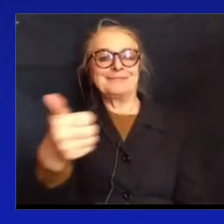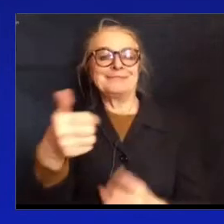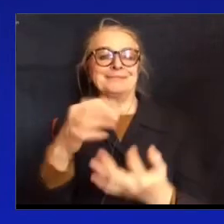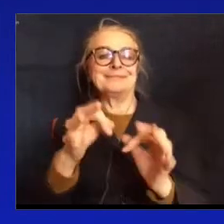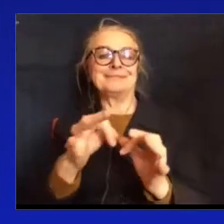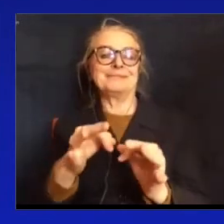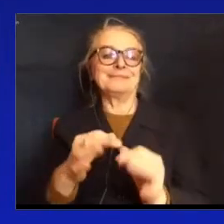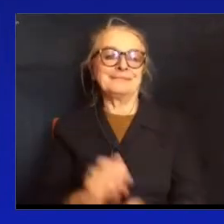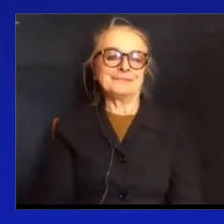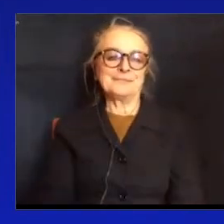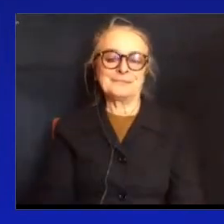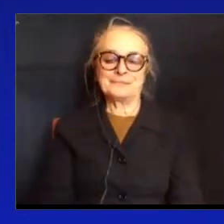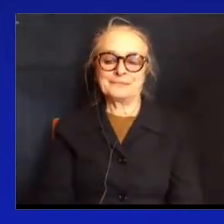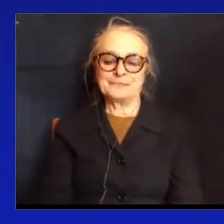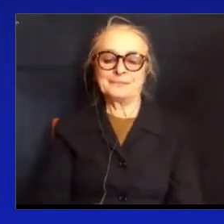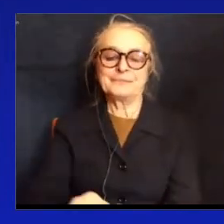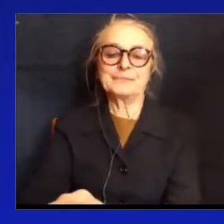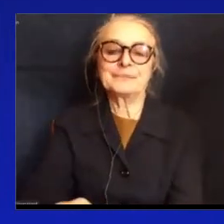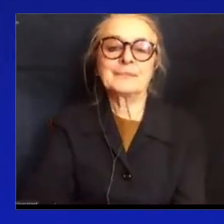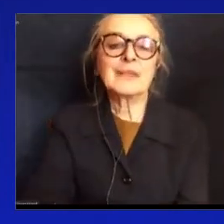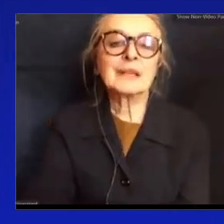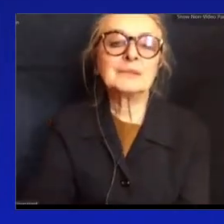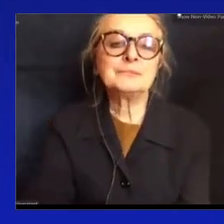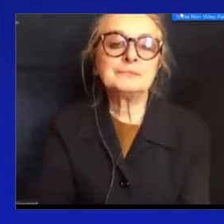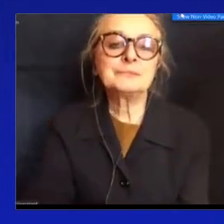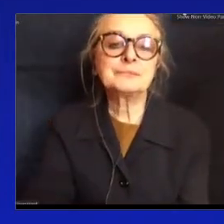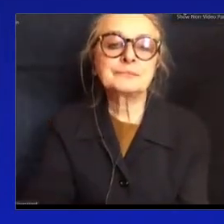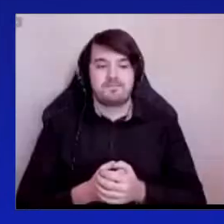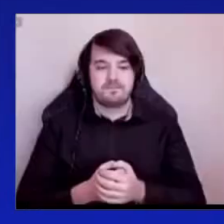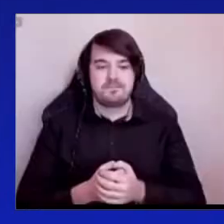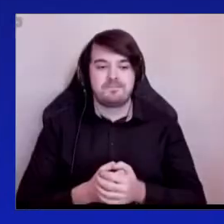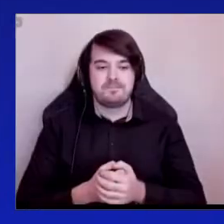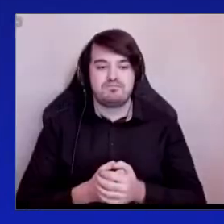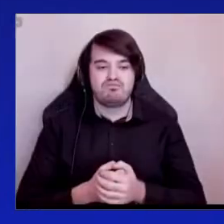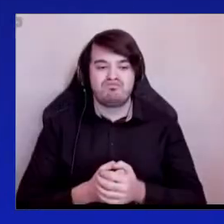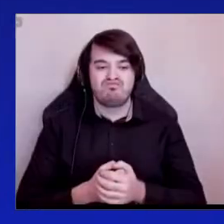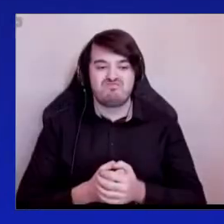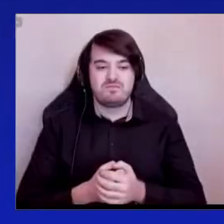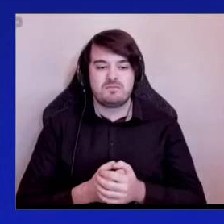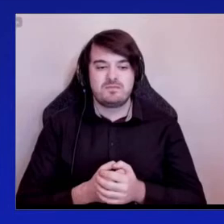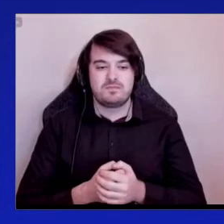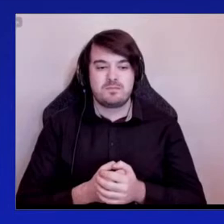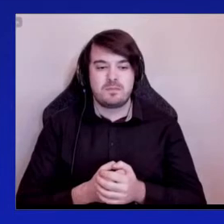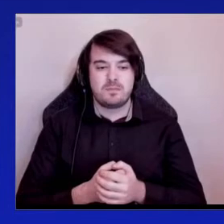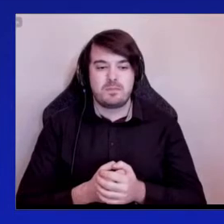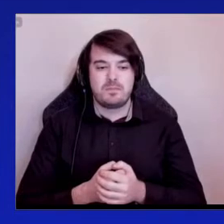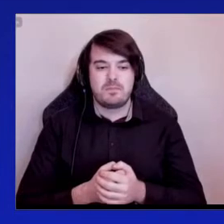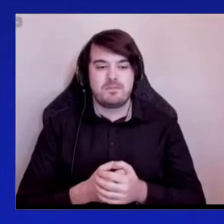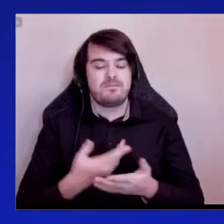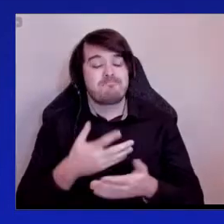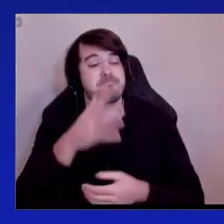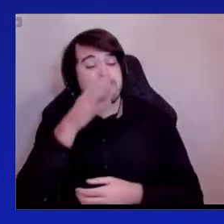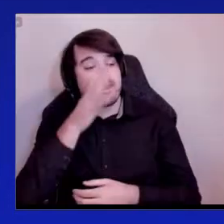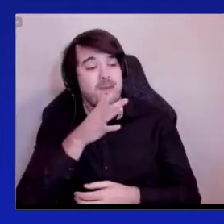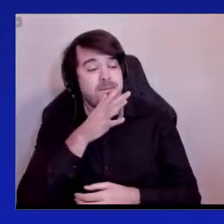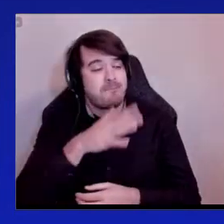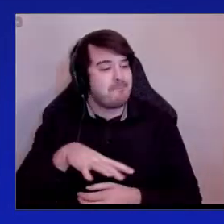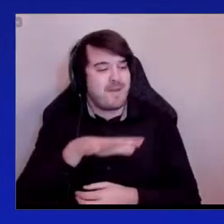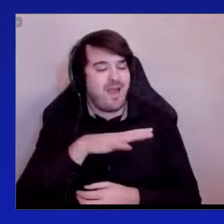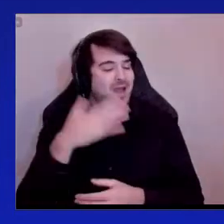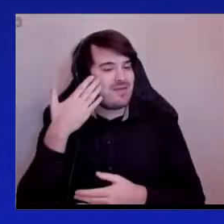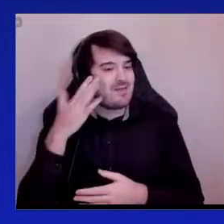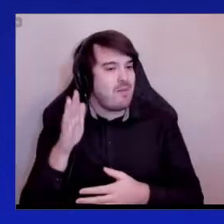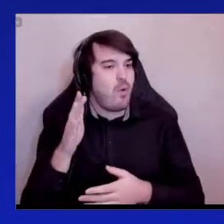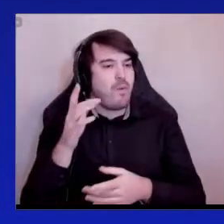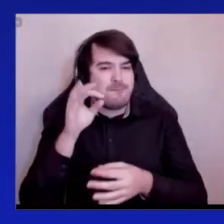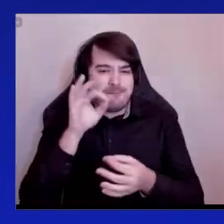and this sort of moving deadline? Parents aren't exactly sure when they're going back. If it could be before March break, it could be